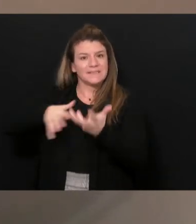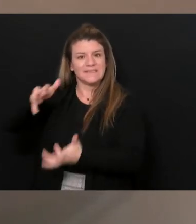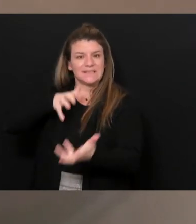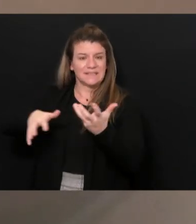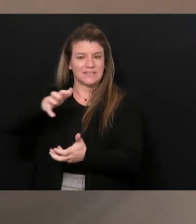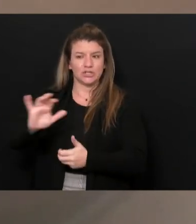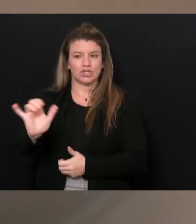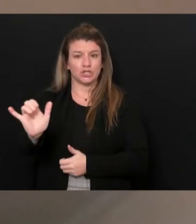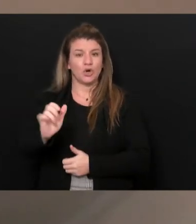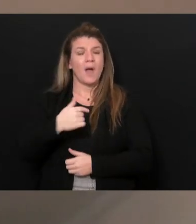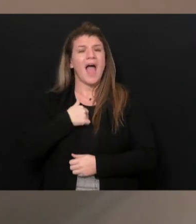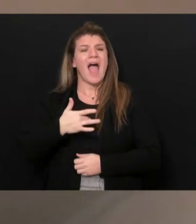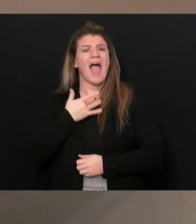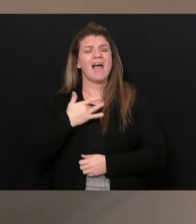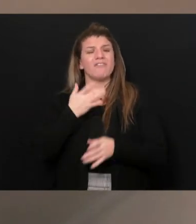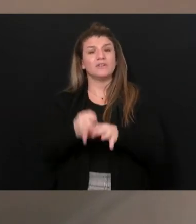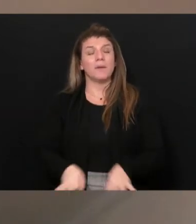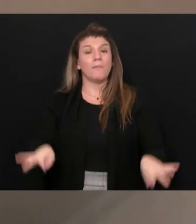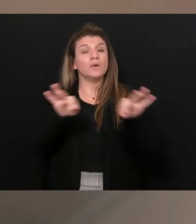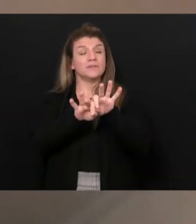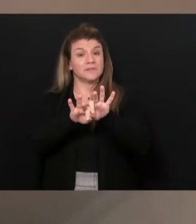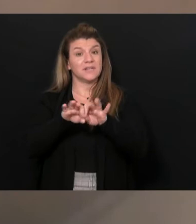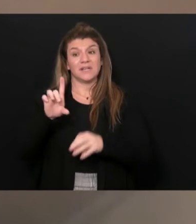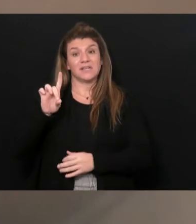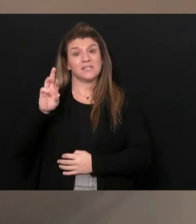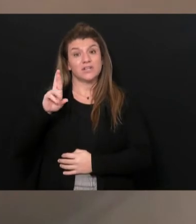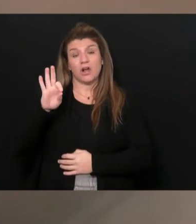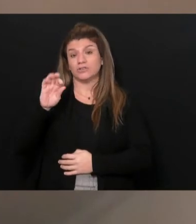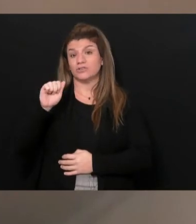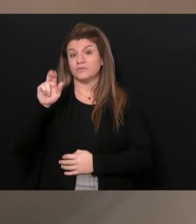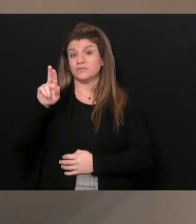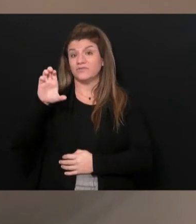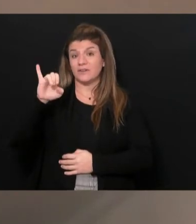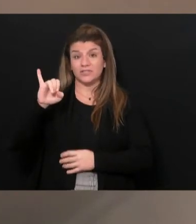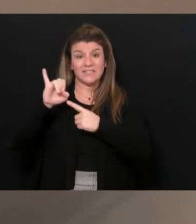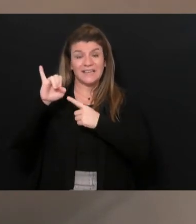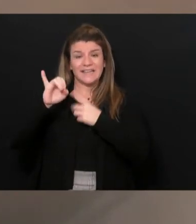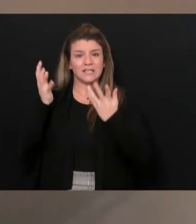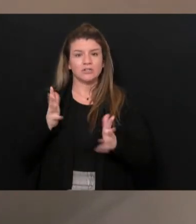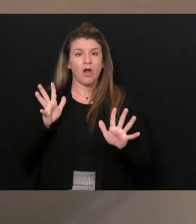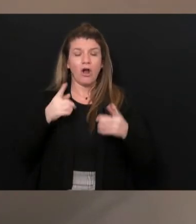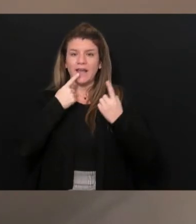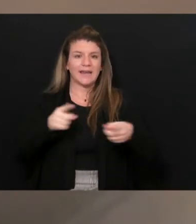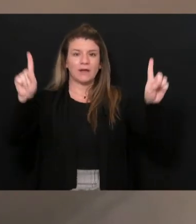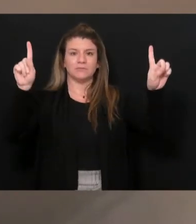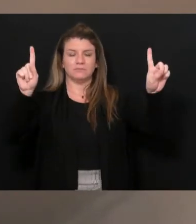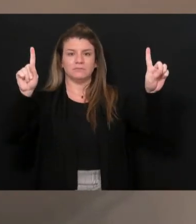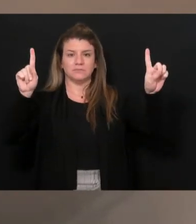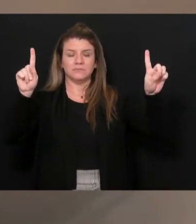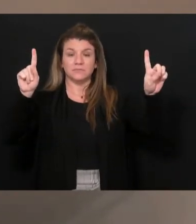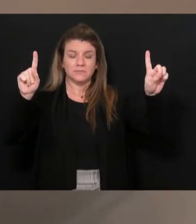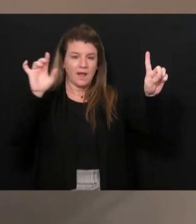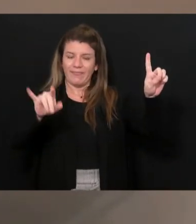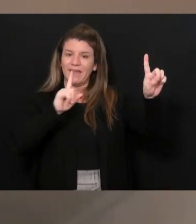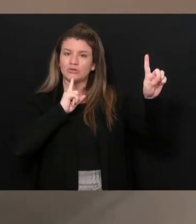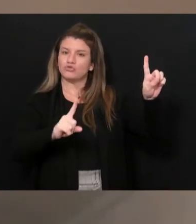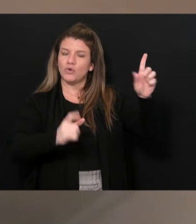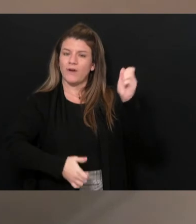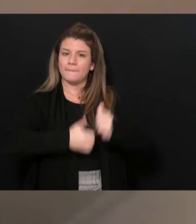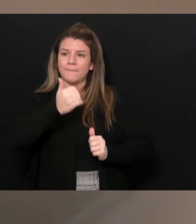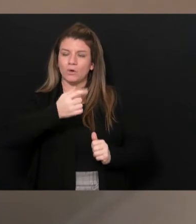think it's important that, Dr. Fauci has said publicly, and I think this is true for most of